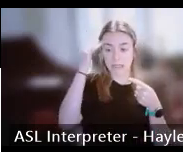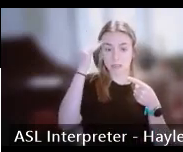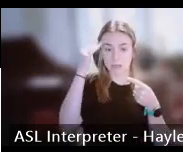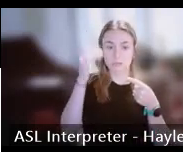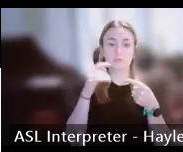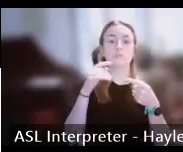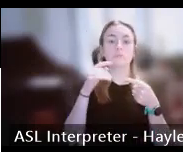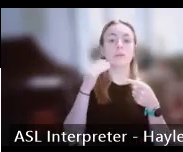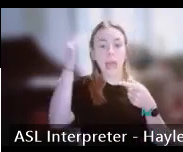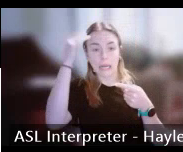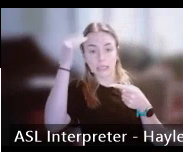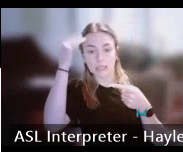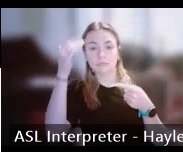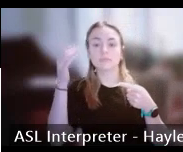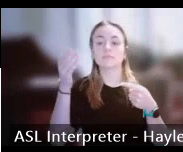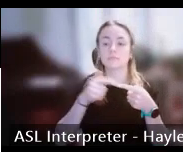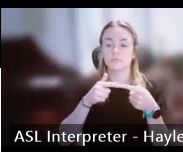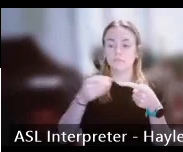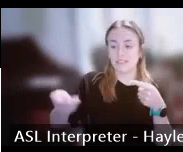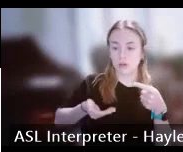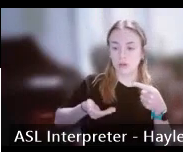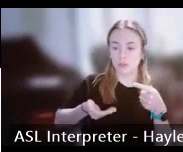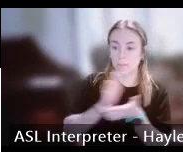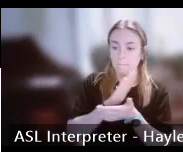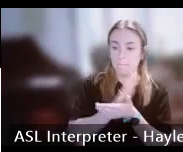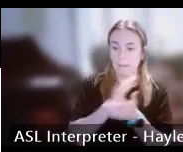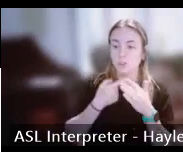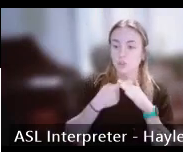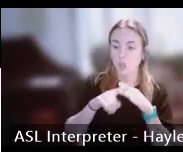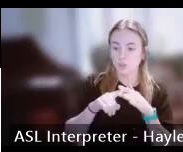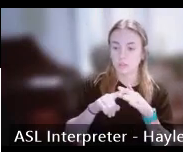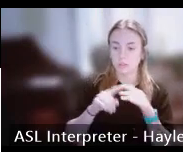introduction, your paper starts. Okay.